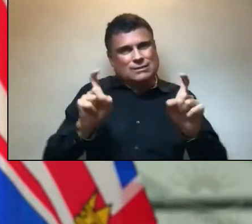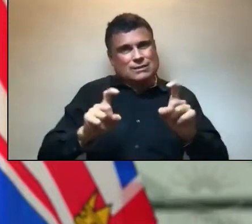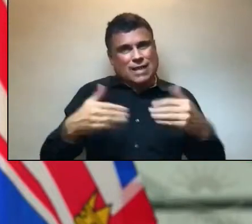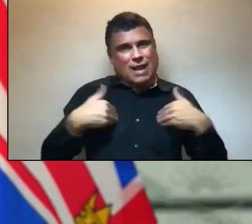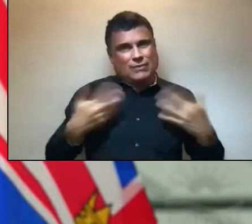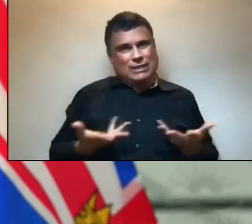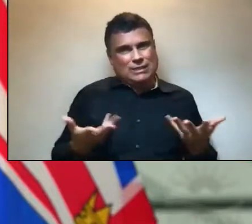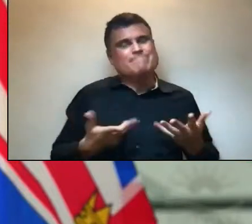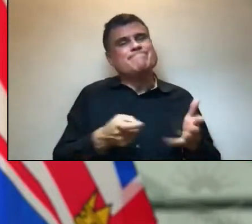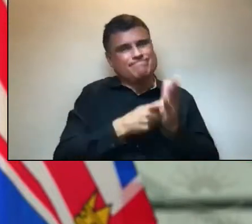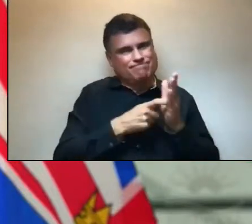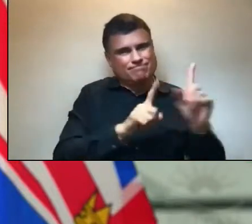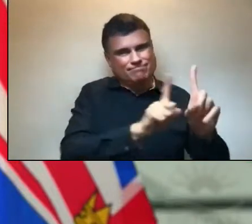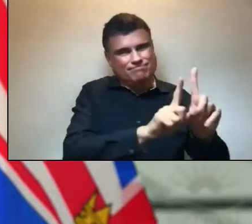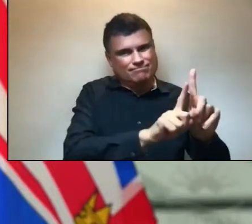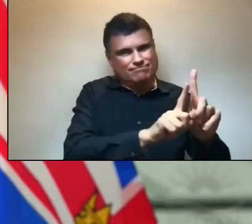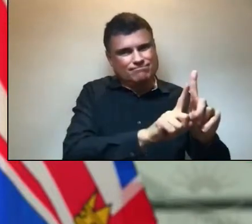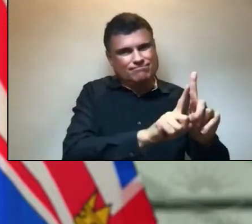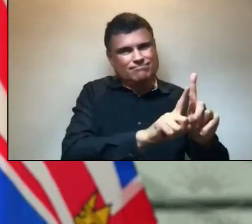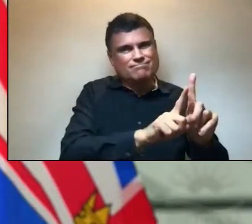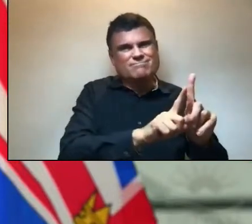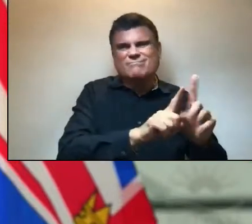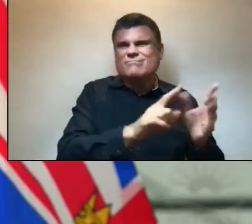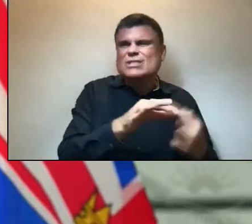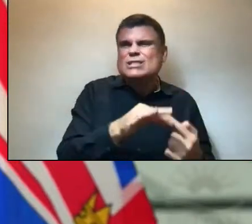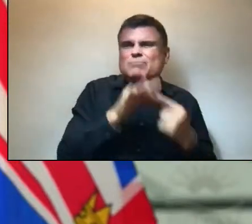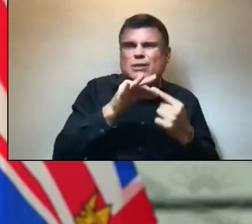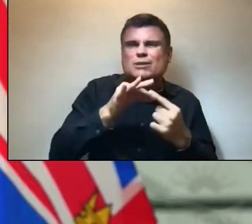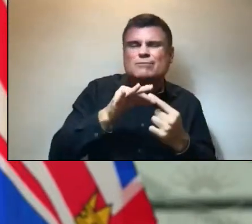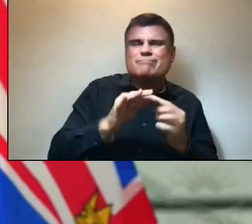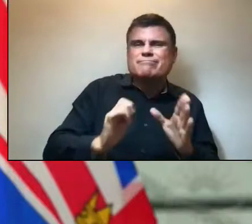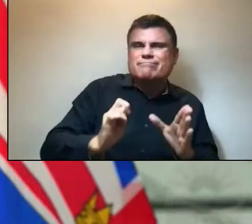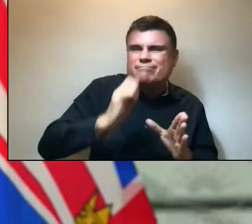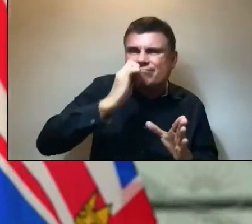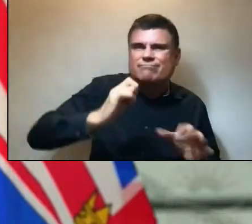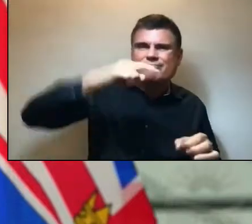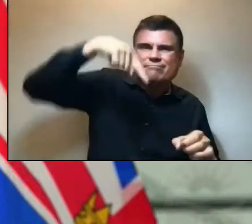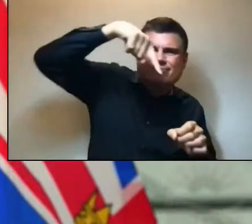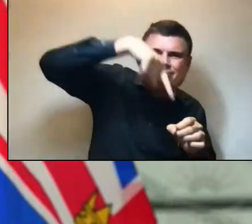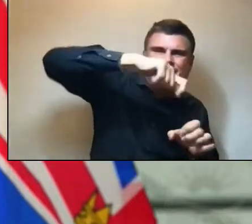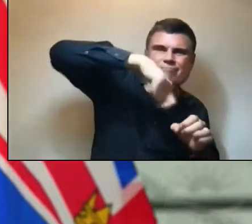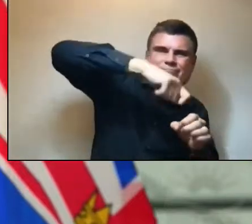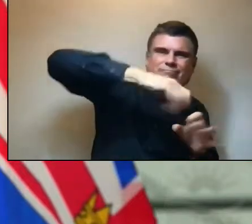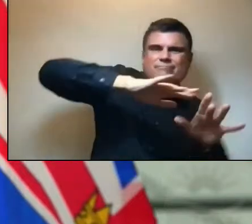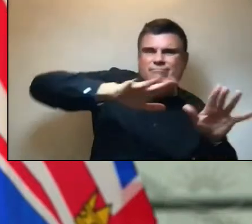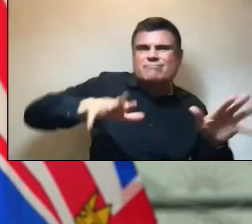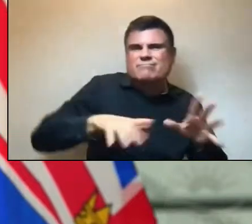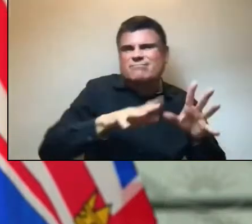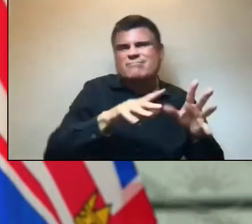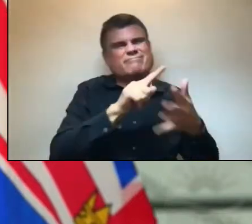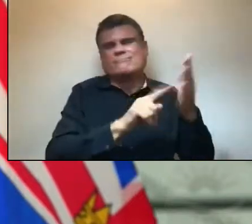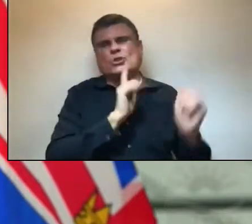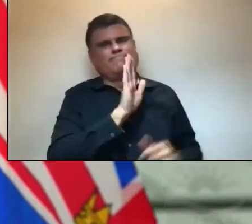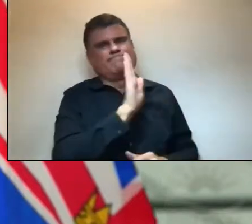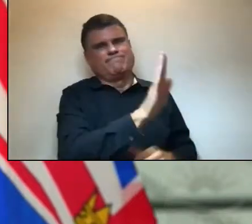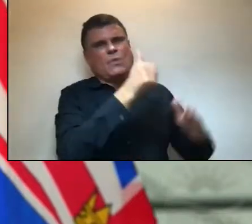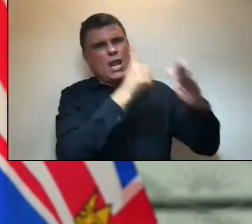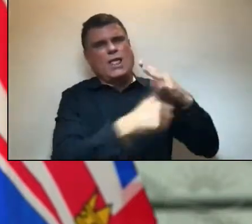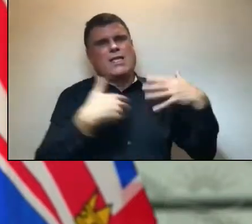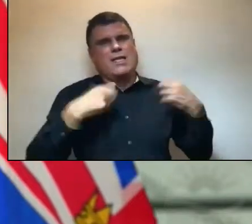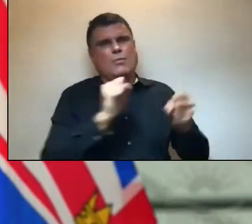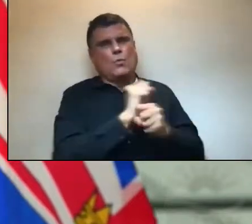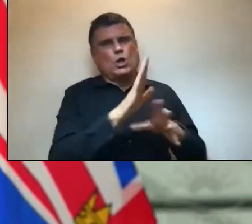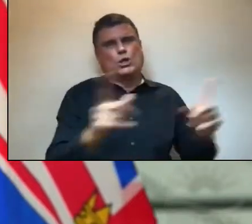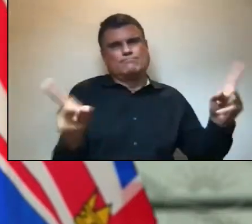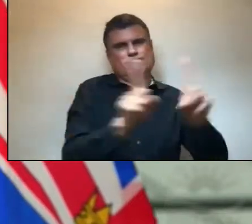you do the swab, you do the test, it has the machine that does the test. So the machine is the limiting factor. You